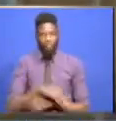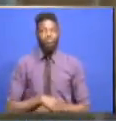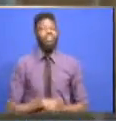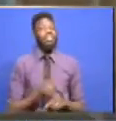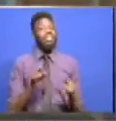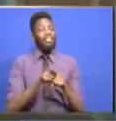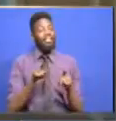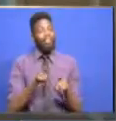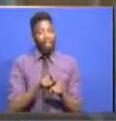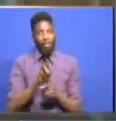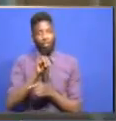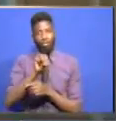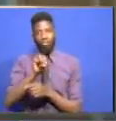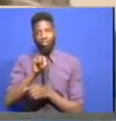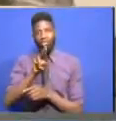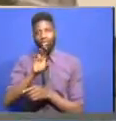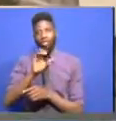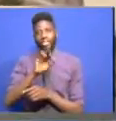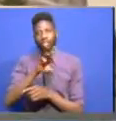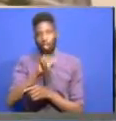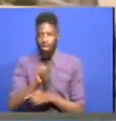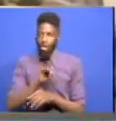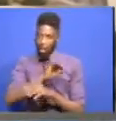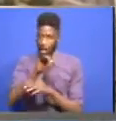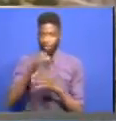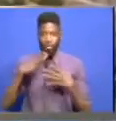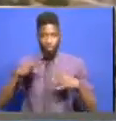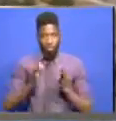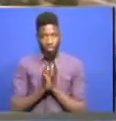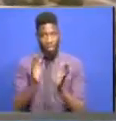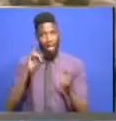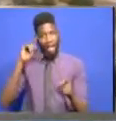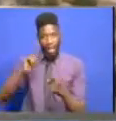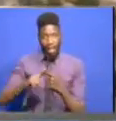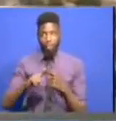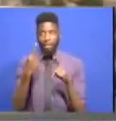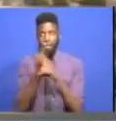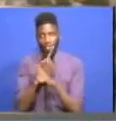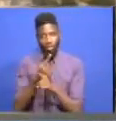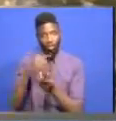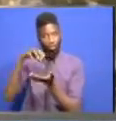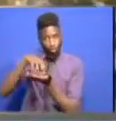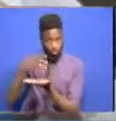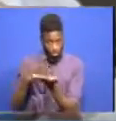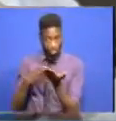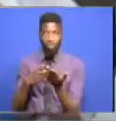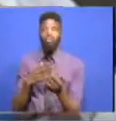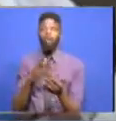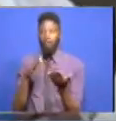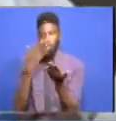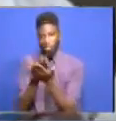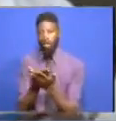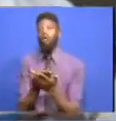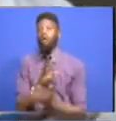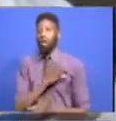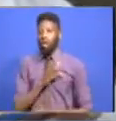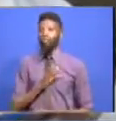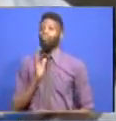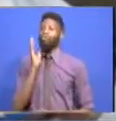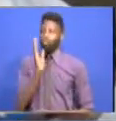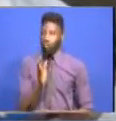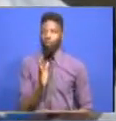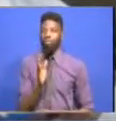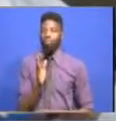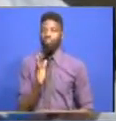public interested in various vacancies at the institution to apply for consideration by the new council. That most of the staff here